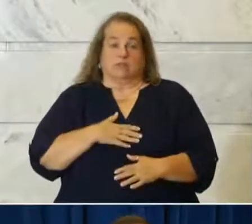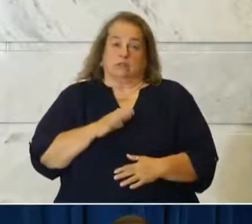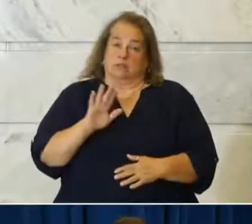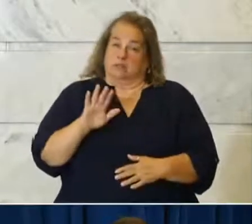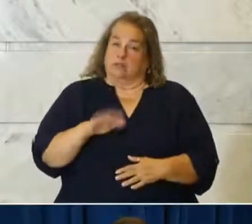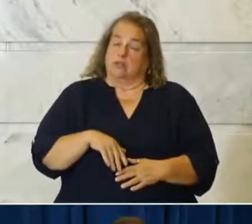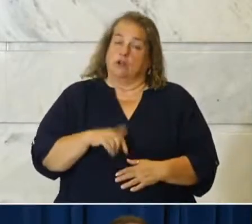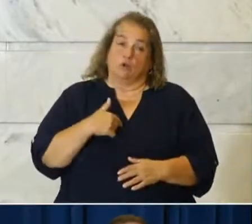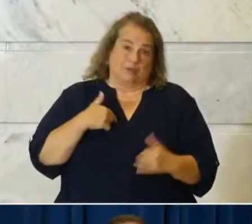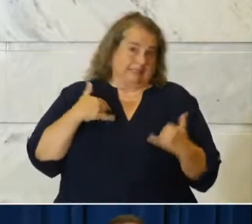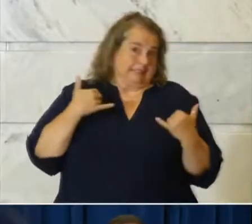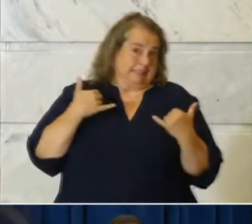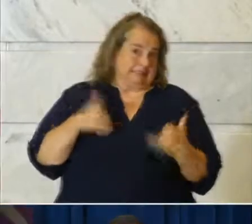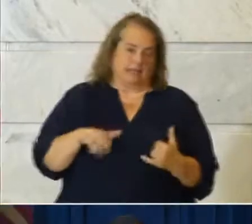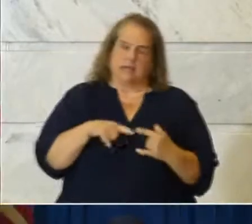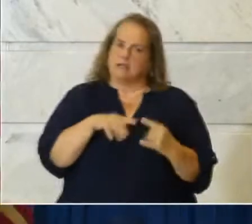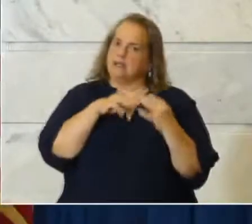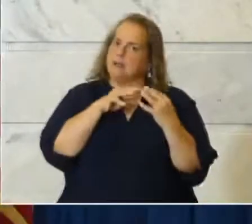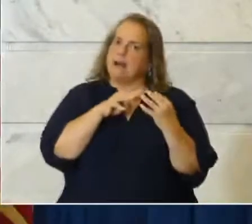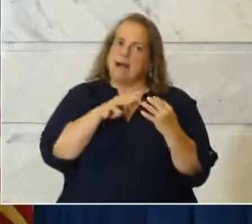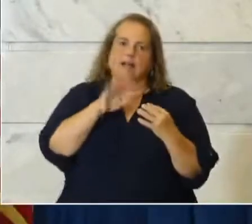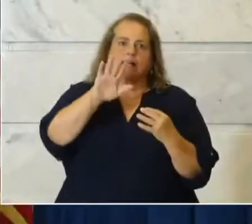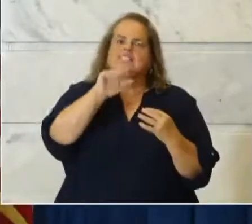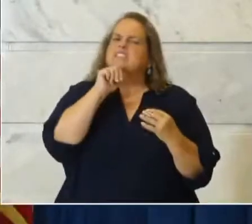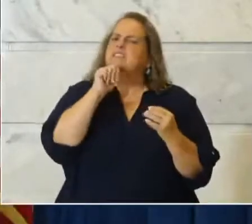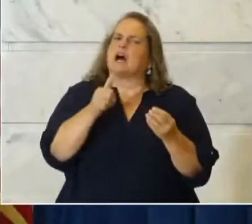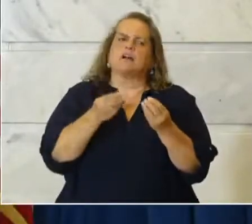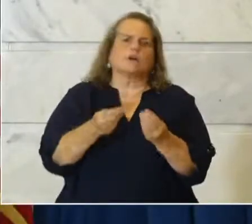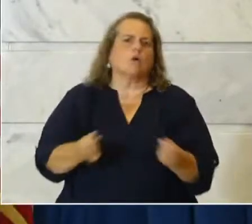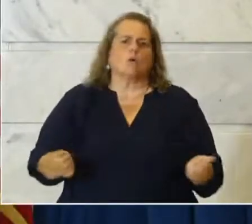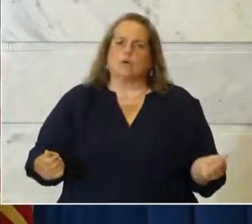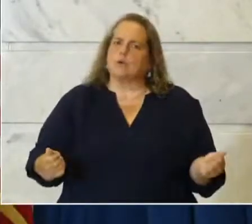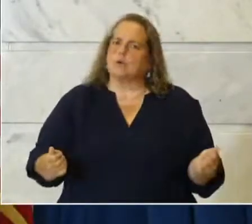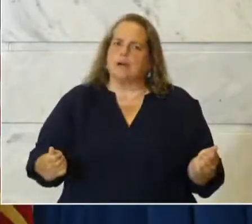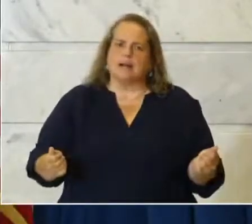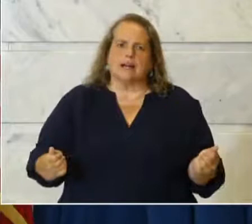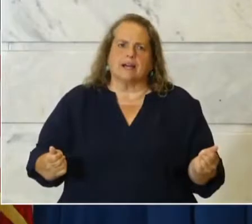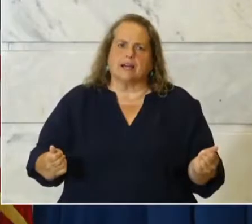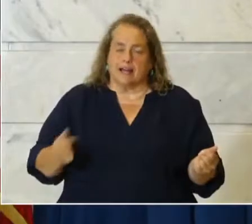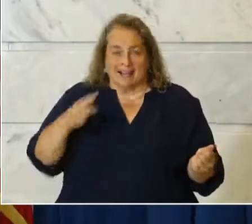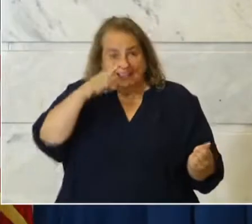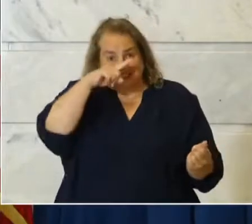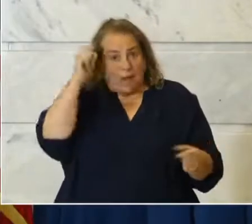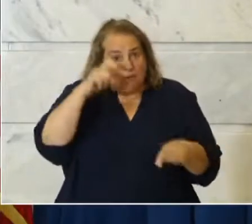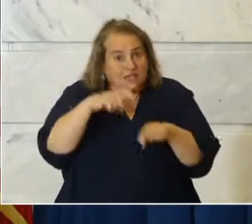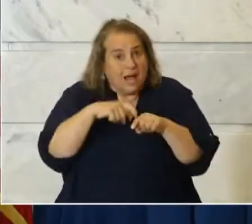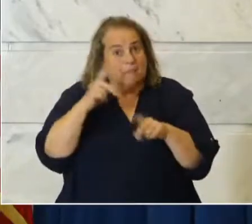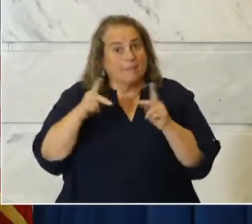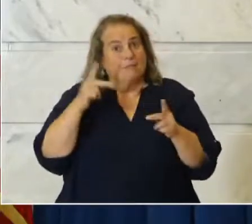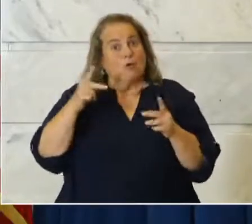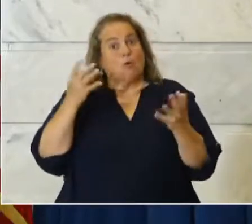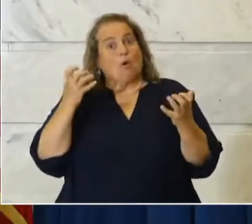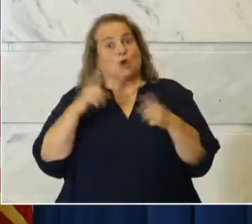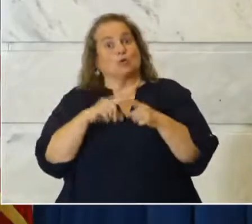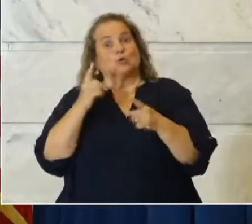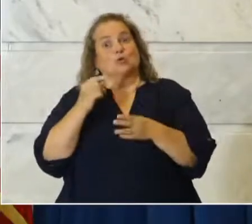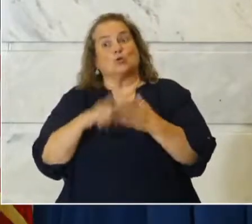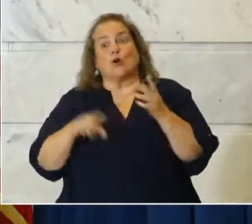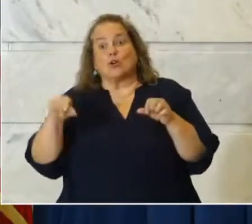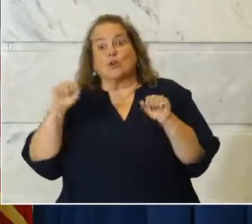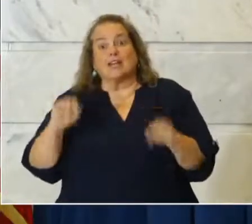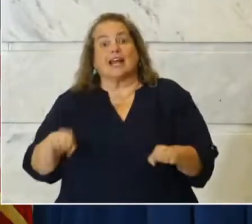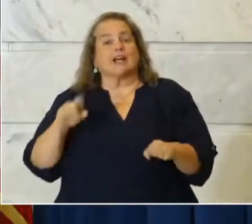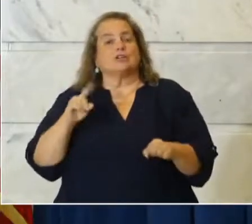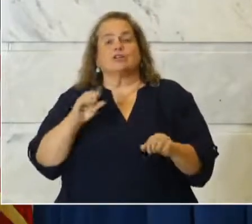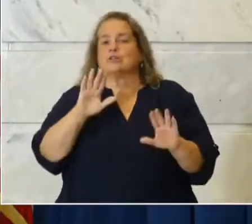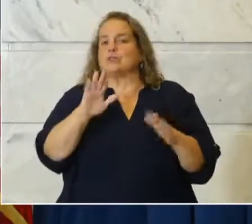a battle, and it is not going away. Despite it being summer, despite everyone wanting to do the things that they used to be able to do, we